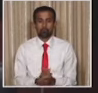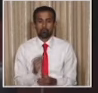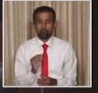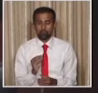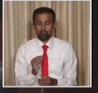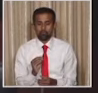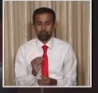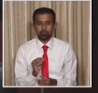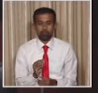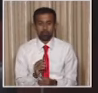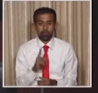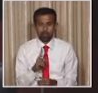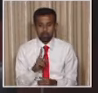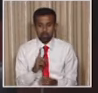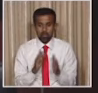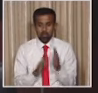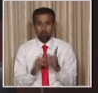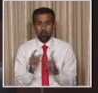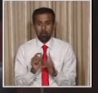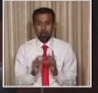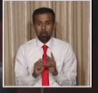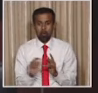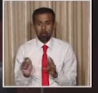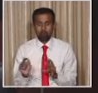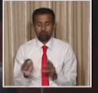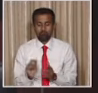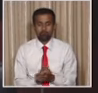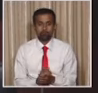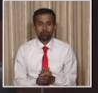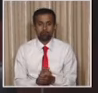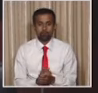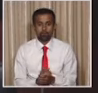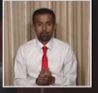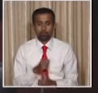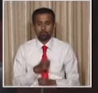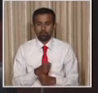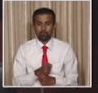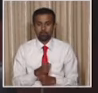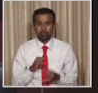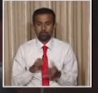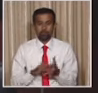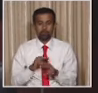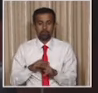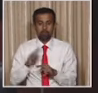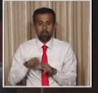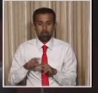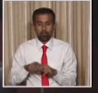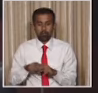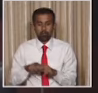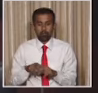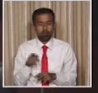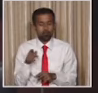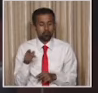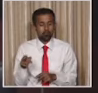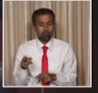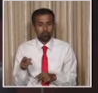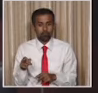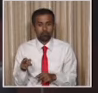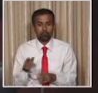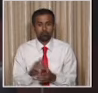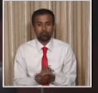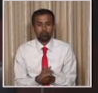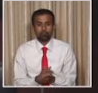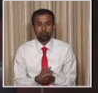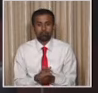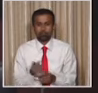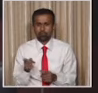ministry. That government, you have more 2 minutes. That government servants have the guts to actually object when they see